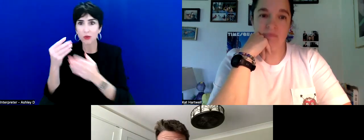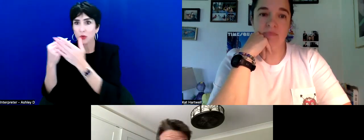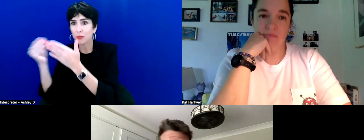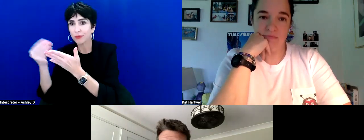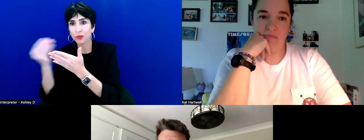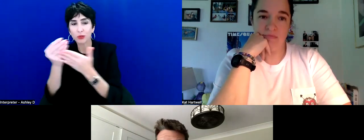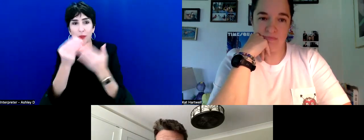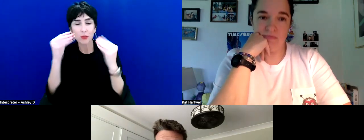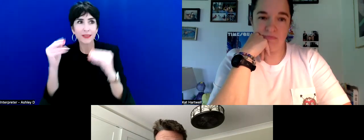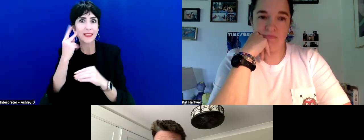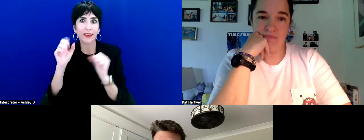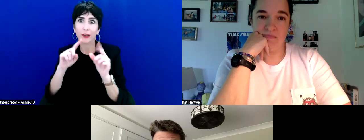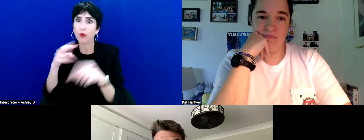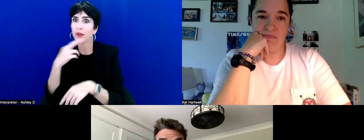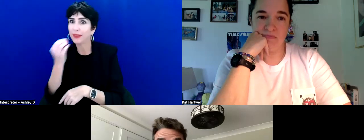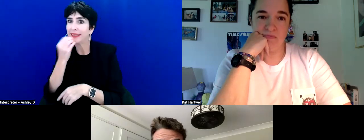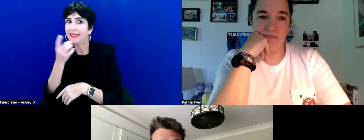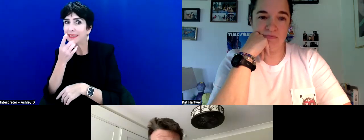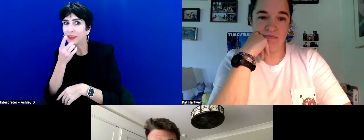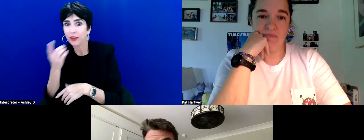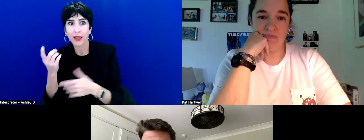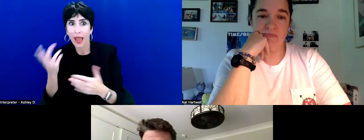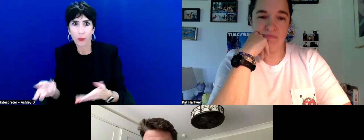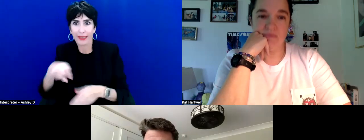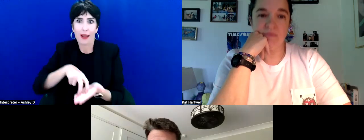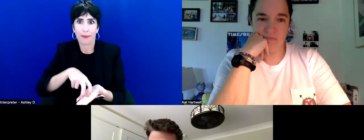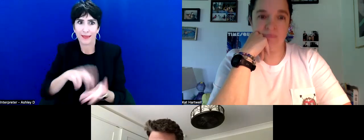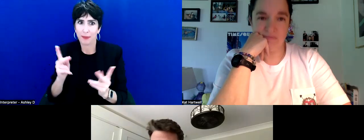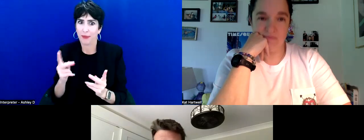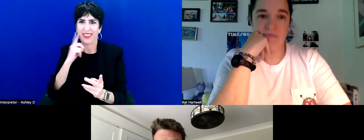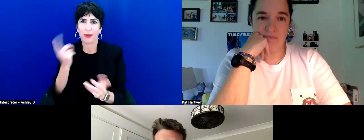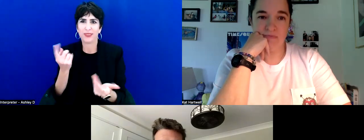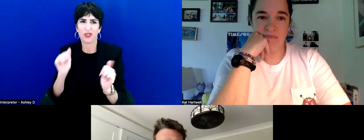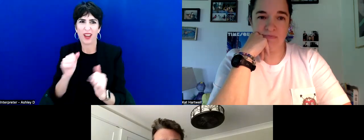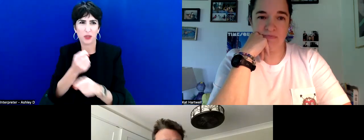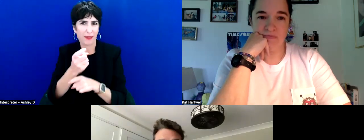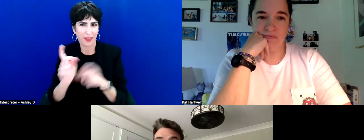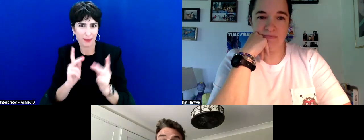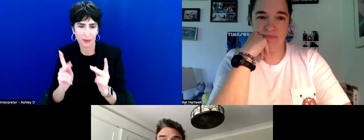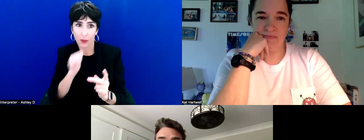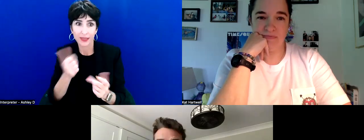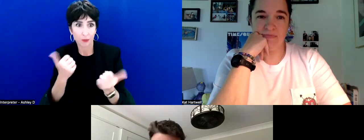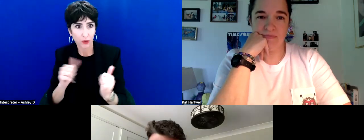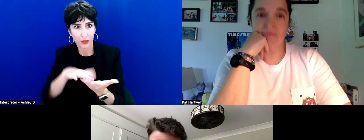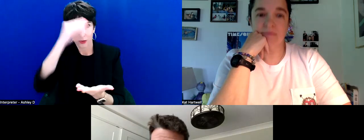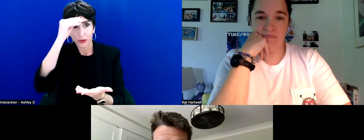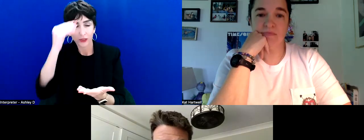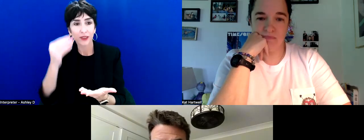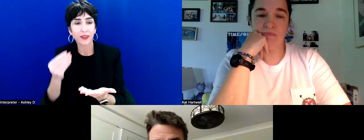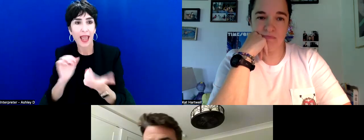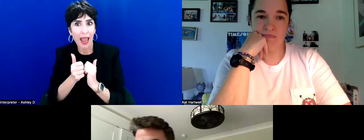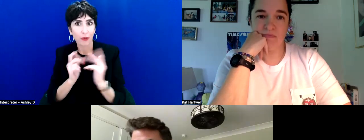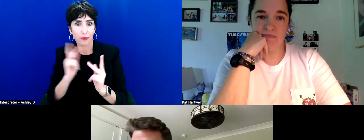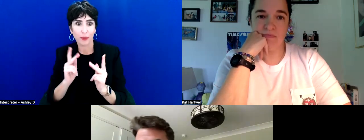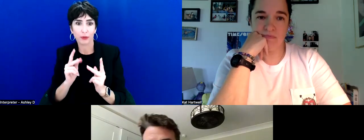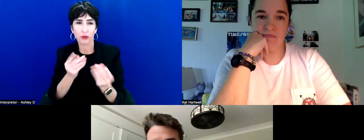could go and eat dinner, and I wouldn't get out of it because I didn't want anybody to think I was trying to make fun of anybody. I wasn't. I was trying to learn, how do people treat